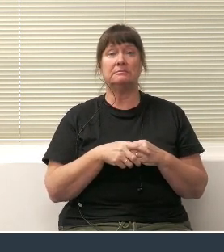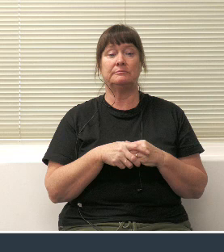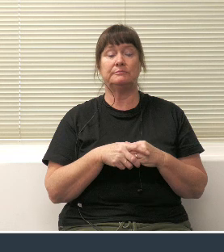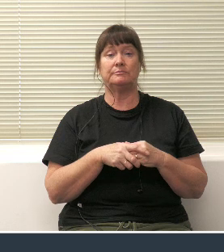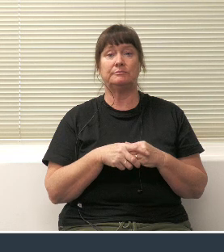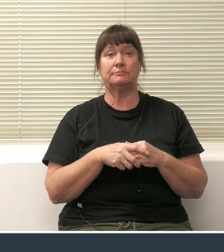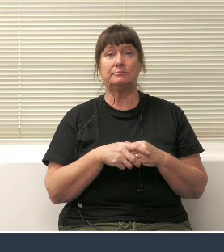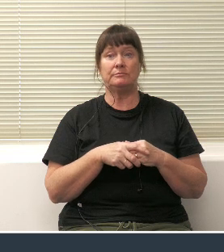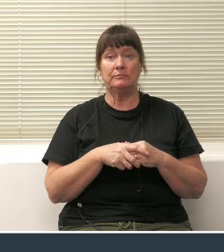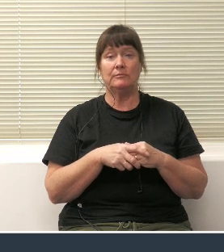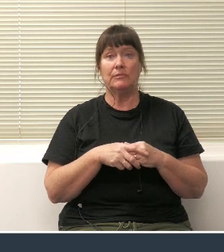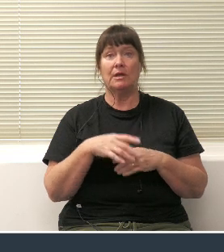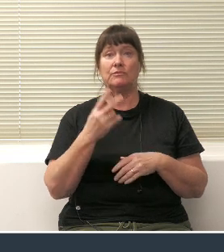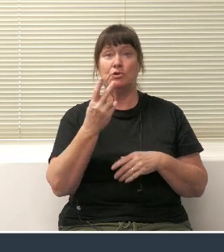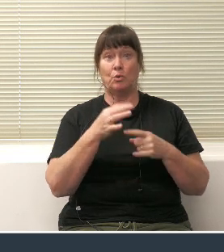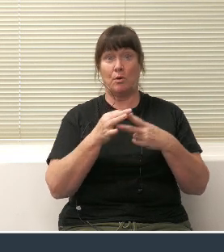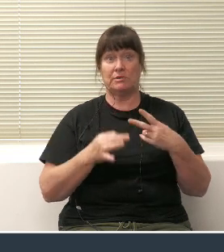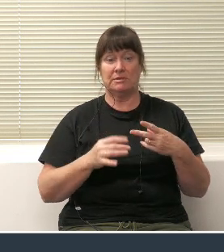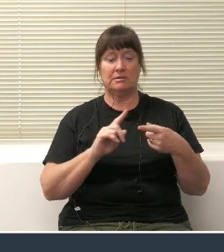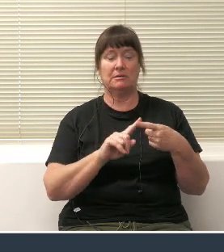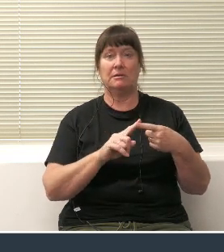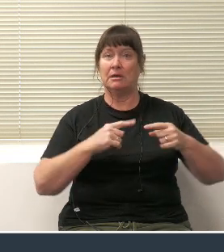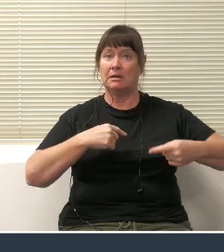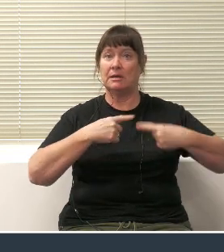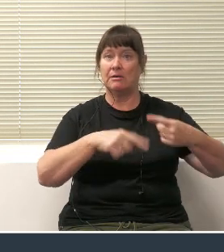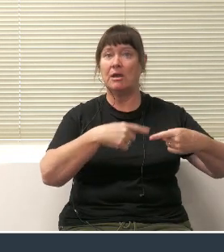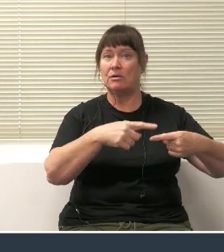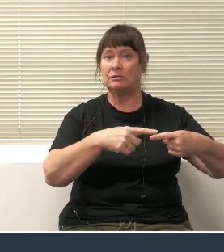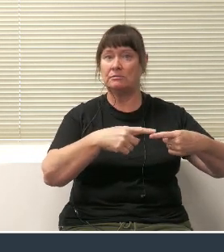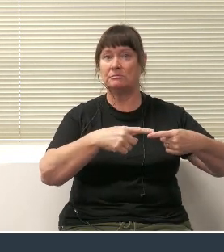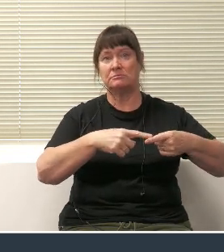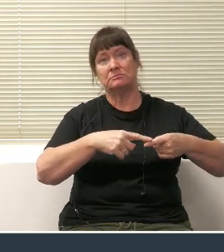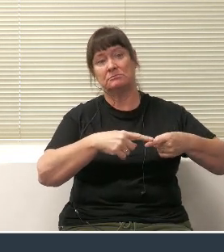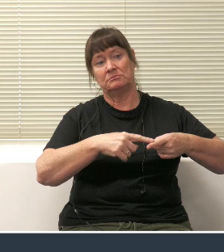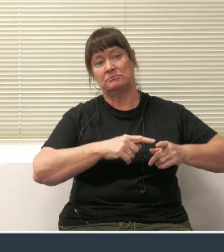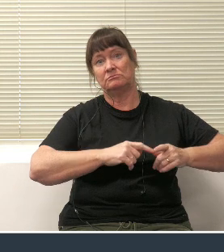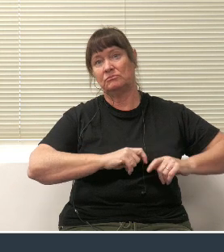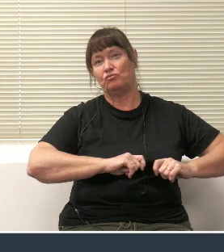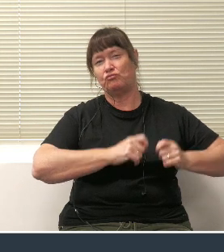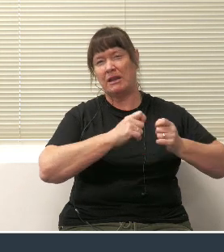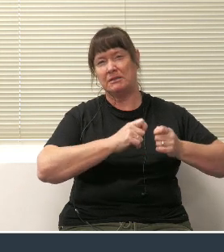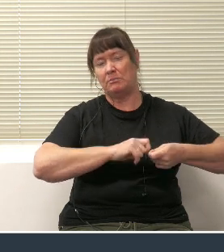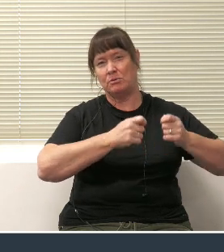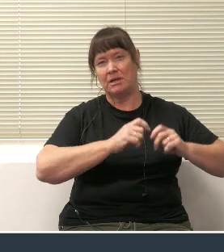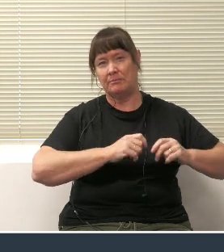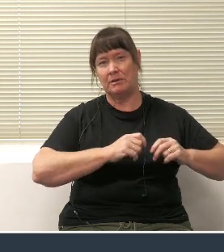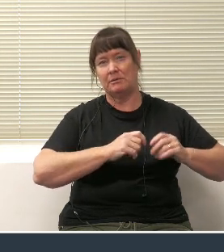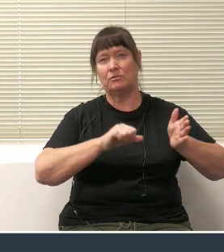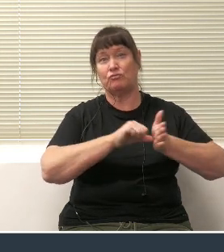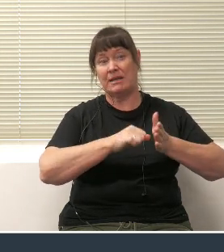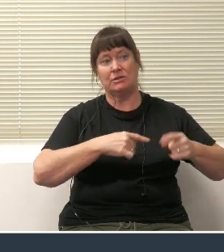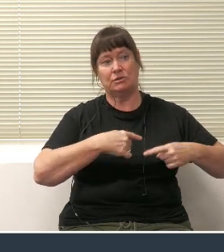In this one, respondents were presented with two options, so continue with the rate to build resilience, which was the preferred, or don't continue with the